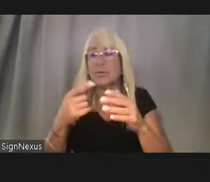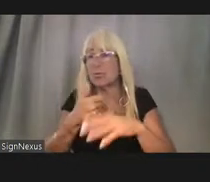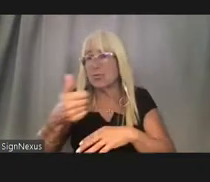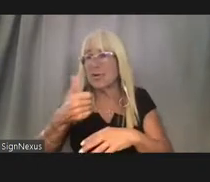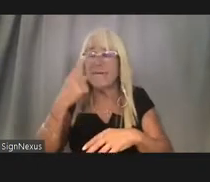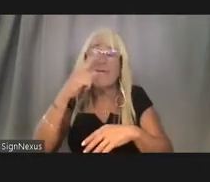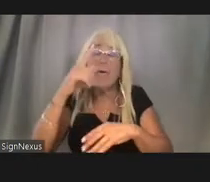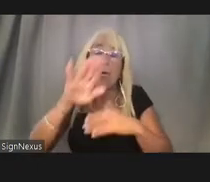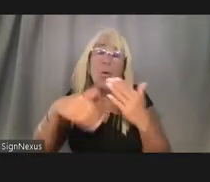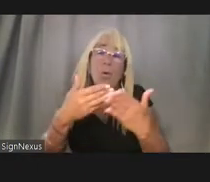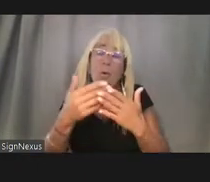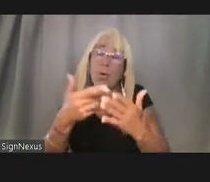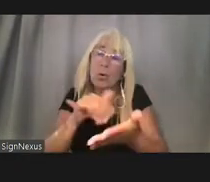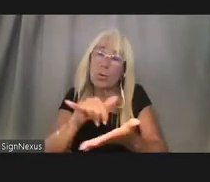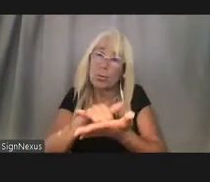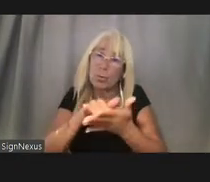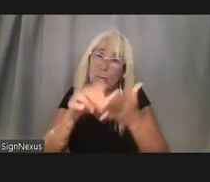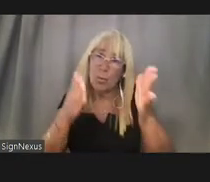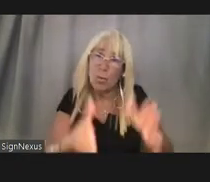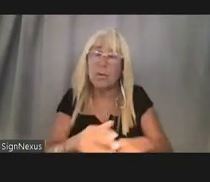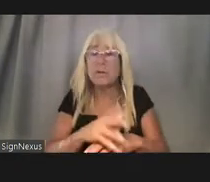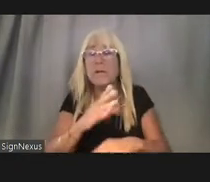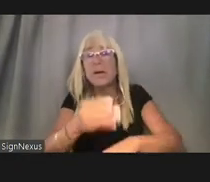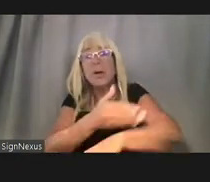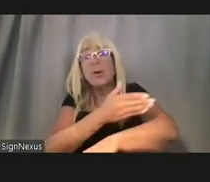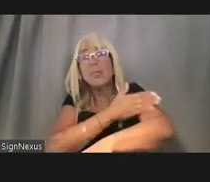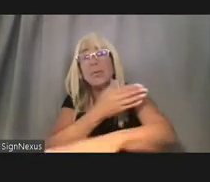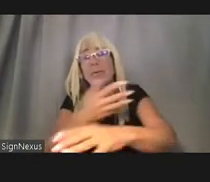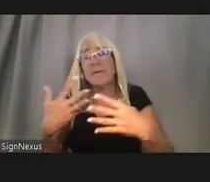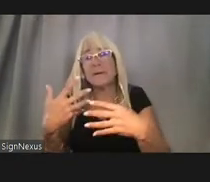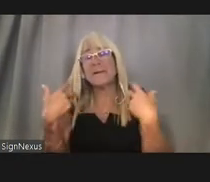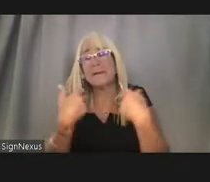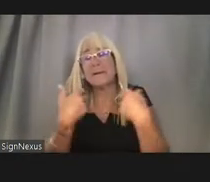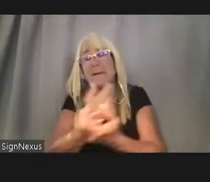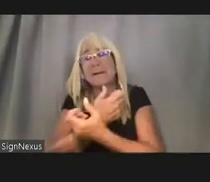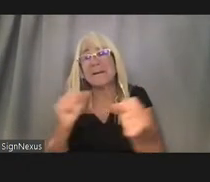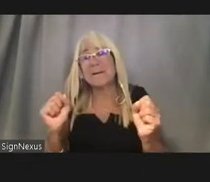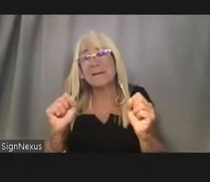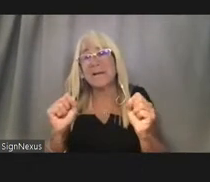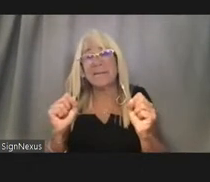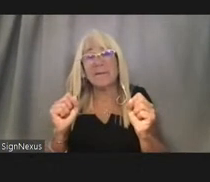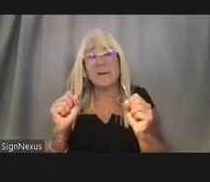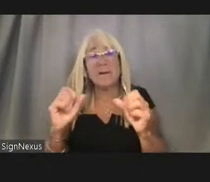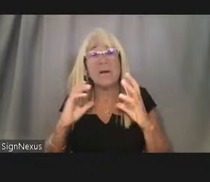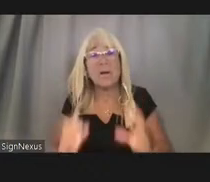congestion and creating growth and improving safety and customer service through technology